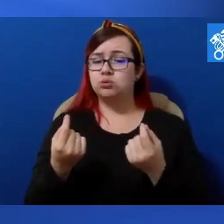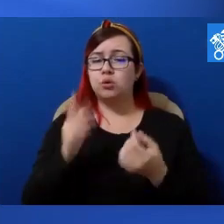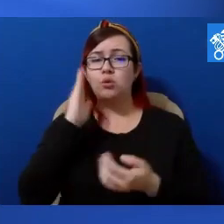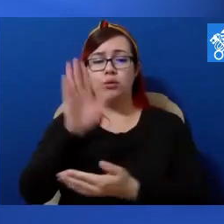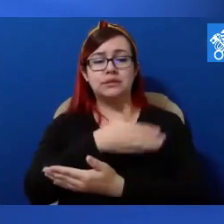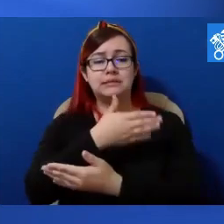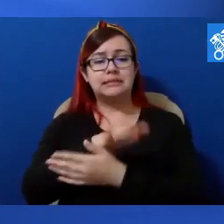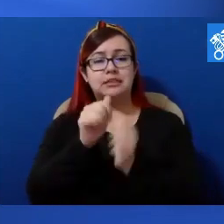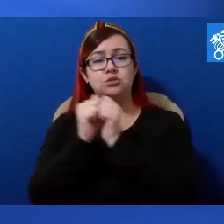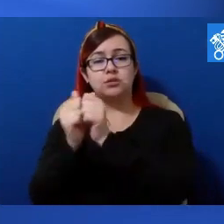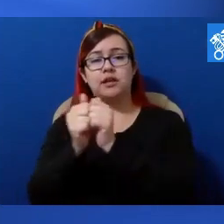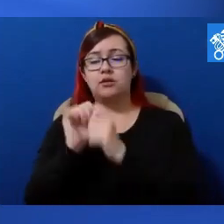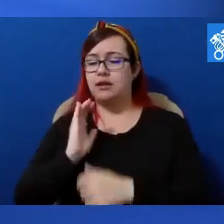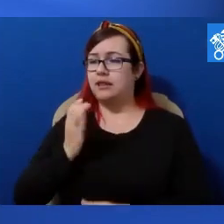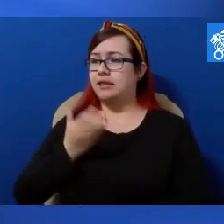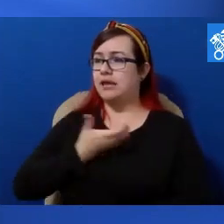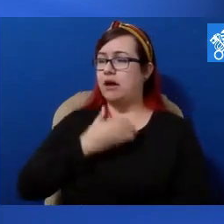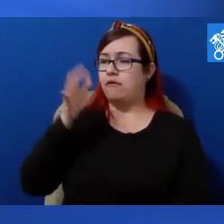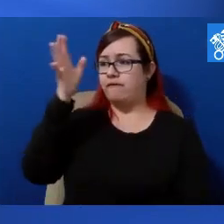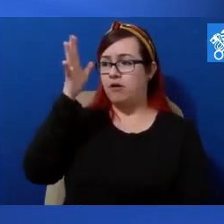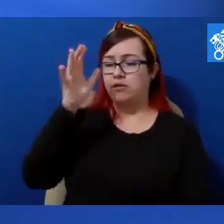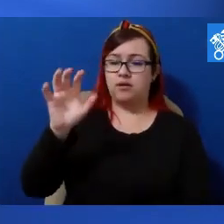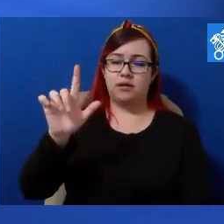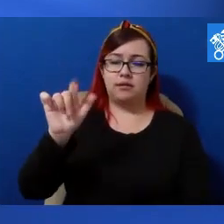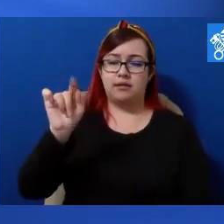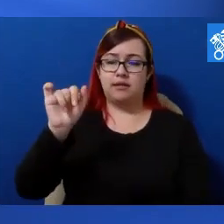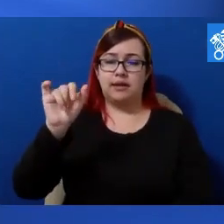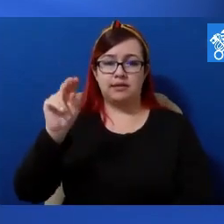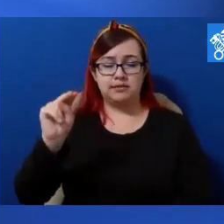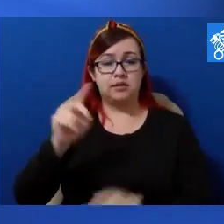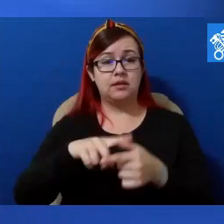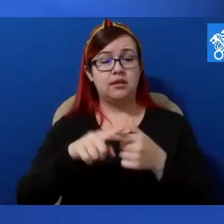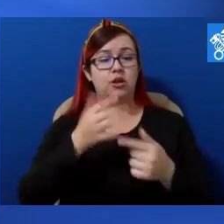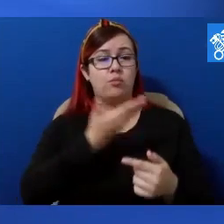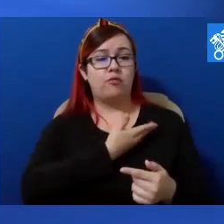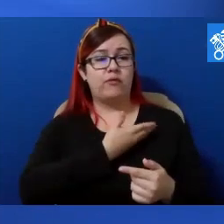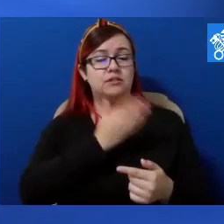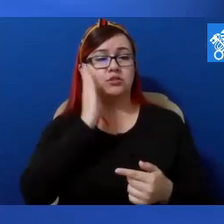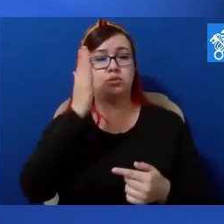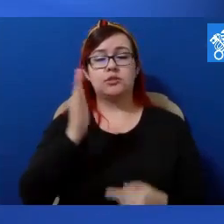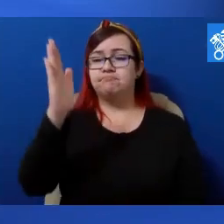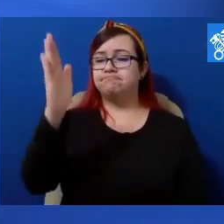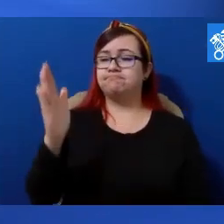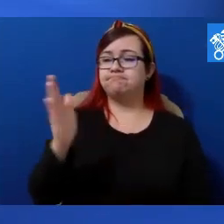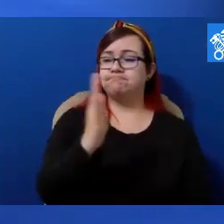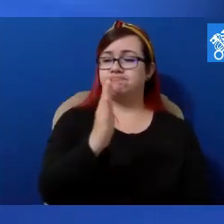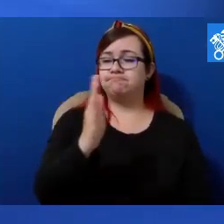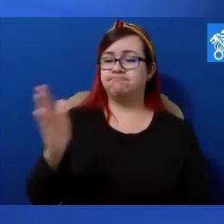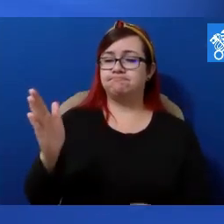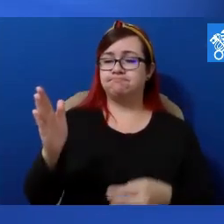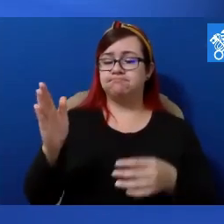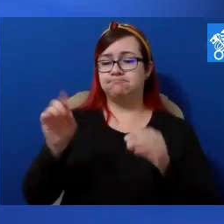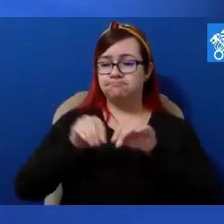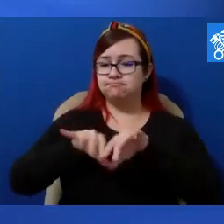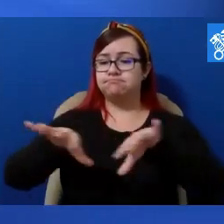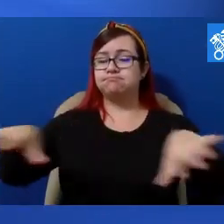At the end of the audience, we will sing together the Our Father in Latin. His Holiness will then impart his apostolic